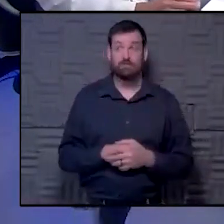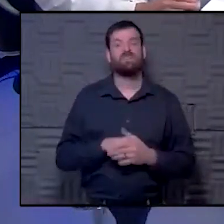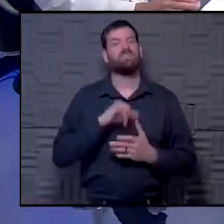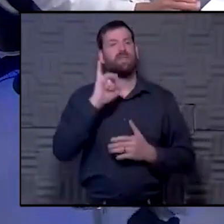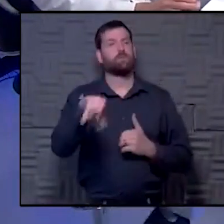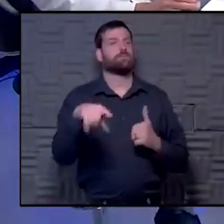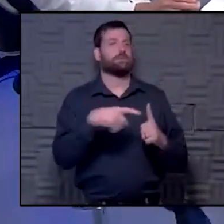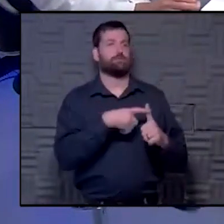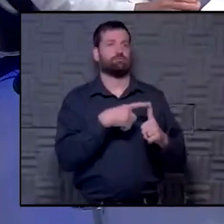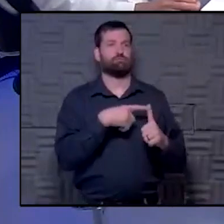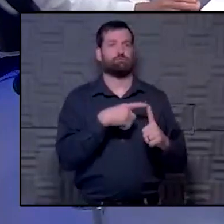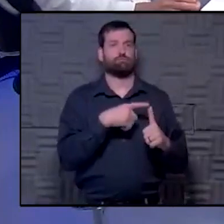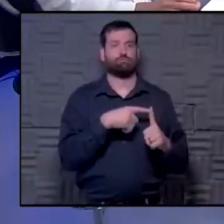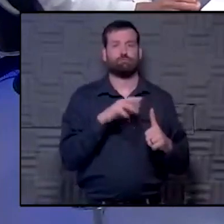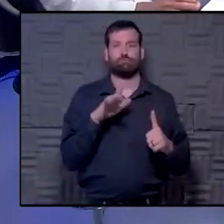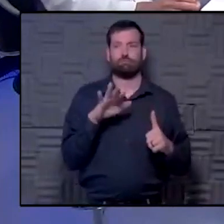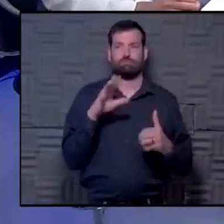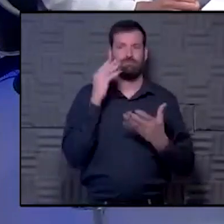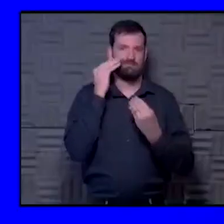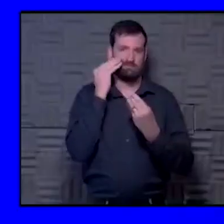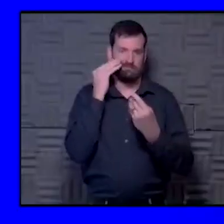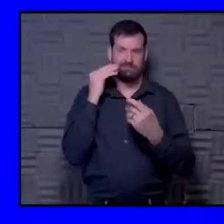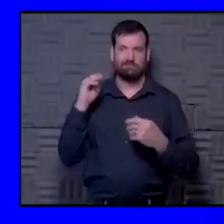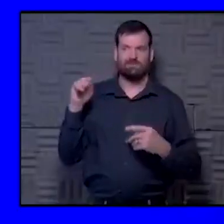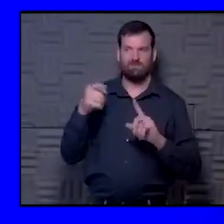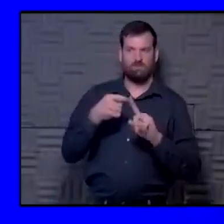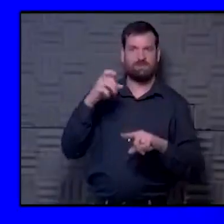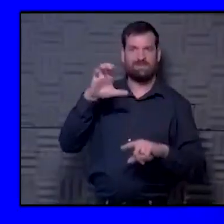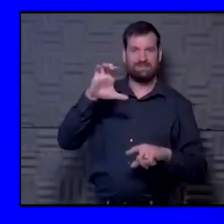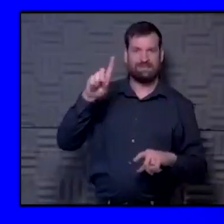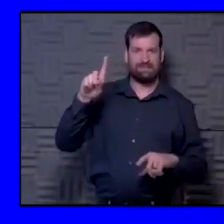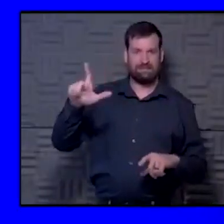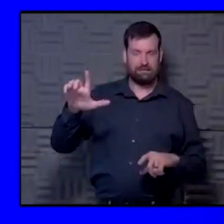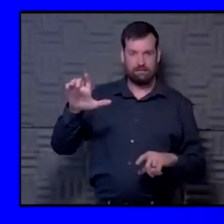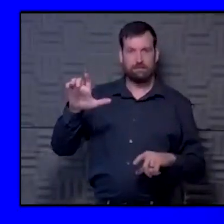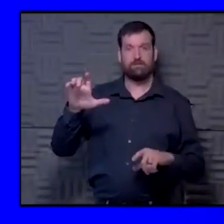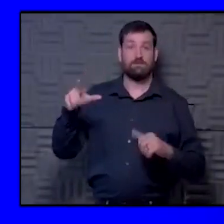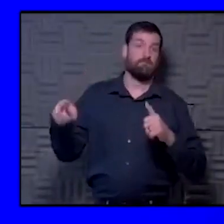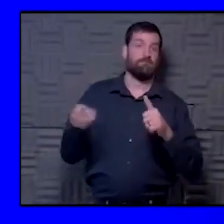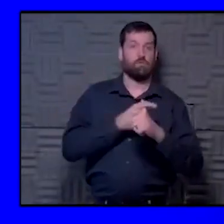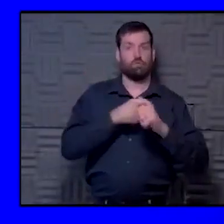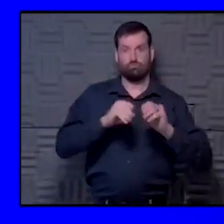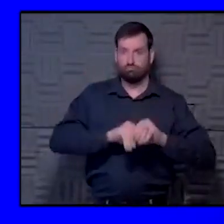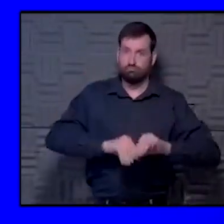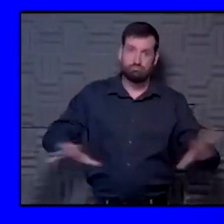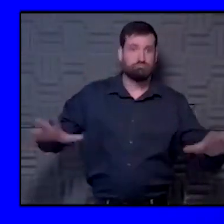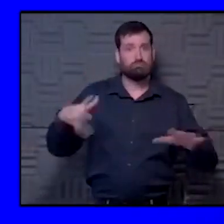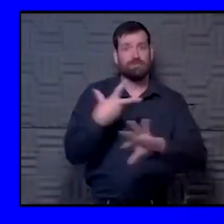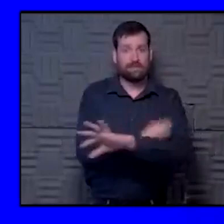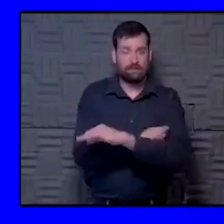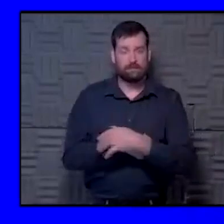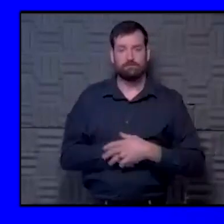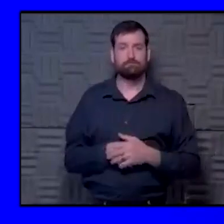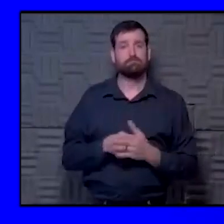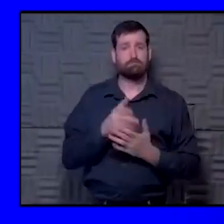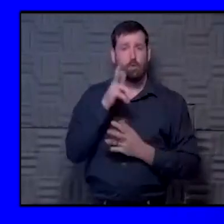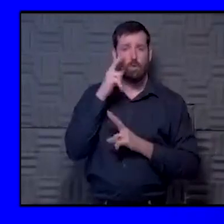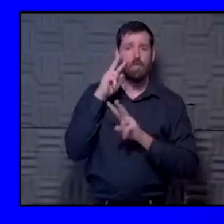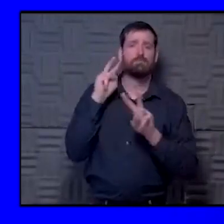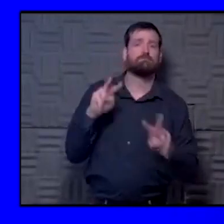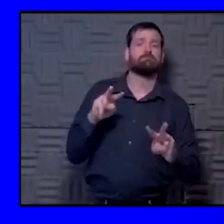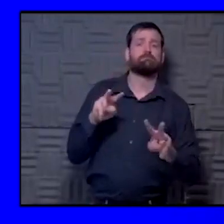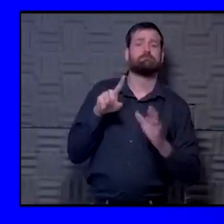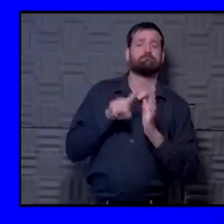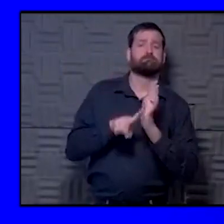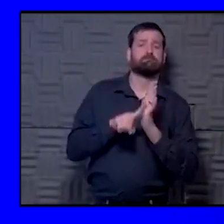some of the initial Data that the CDC had published after that first round of vaccination. So, we'll continue to look at